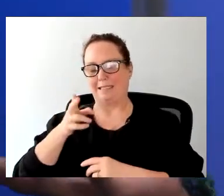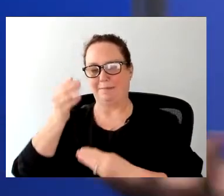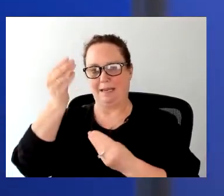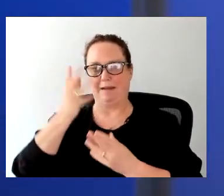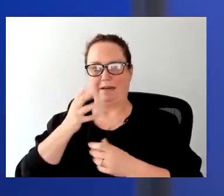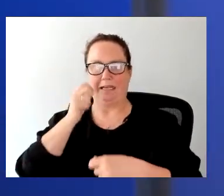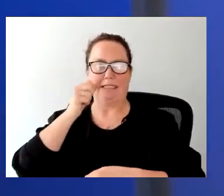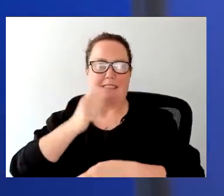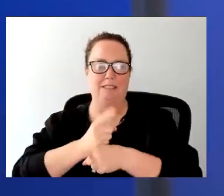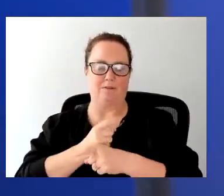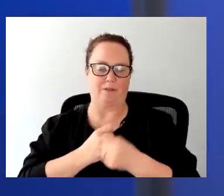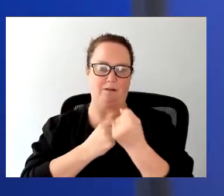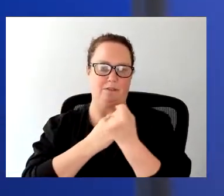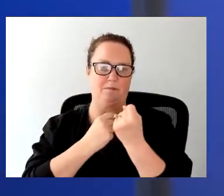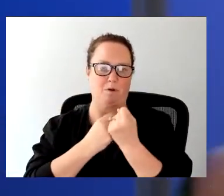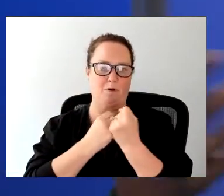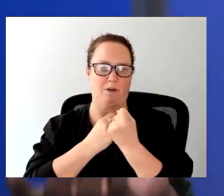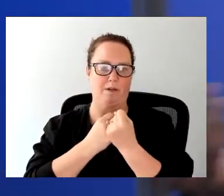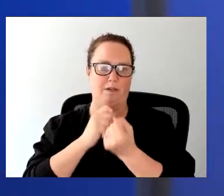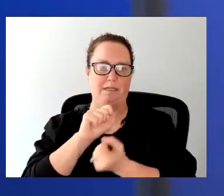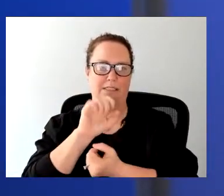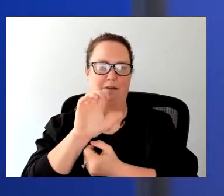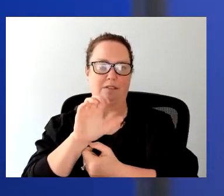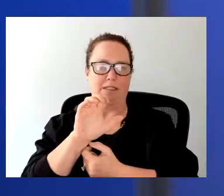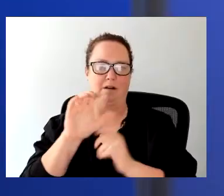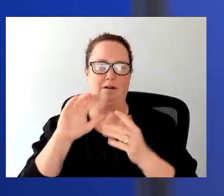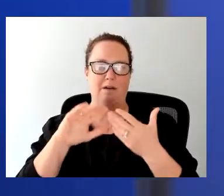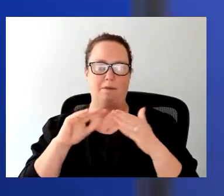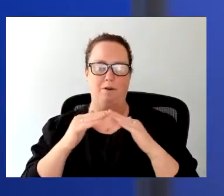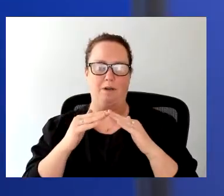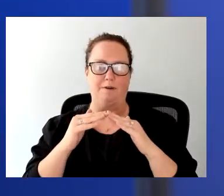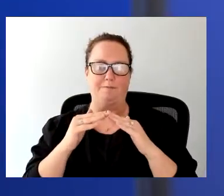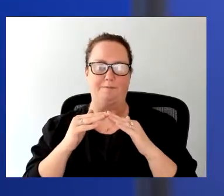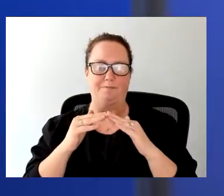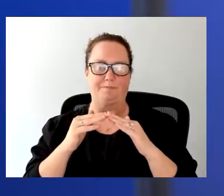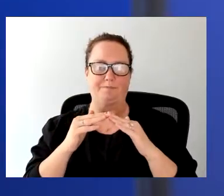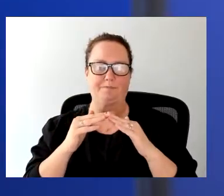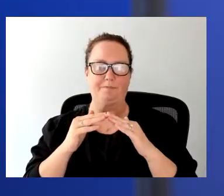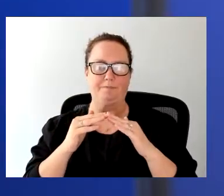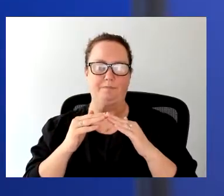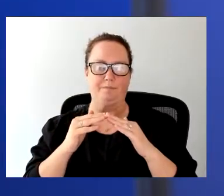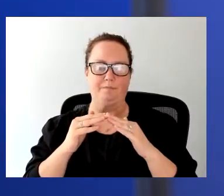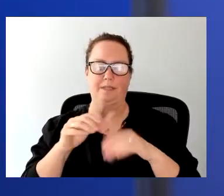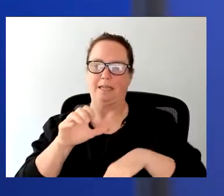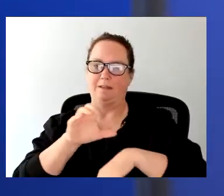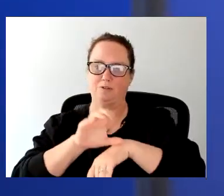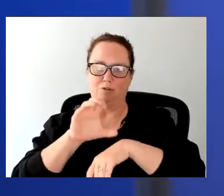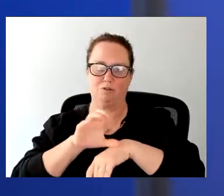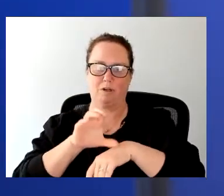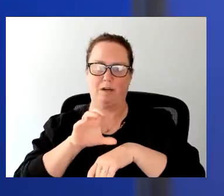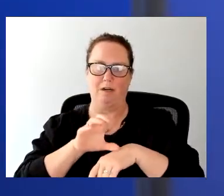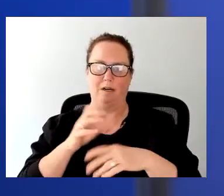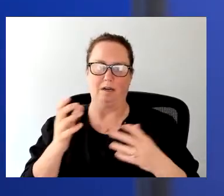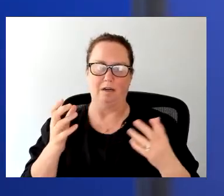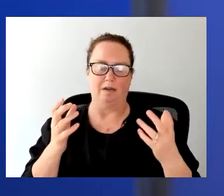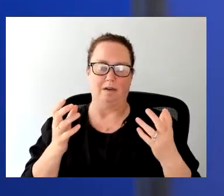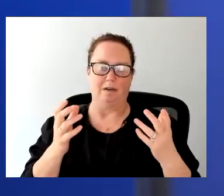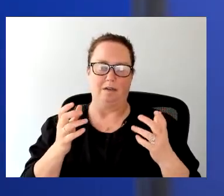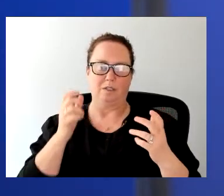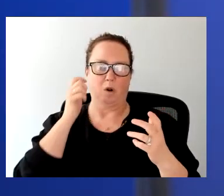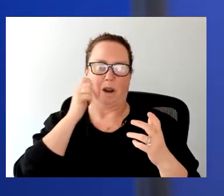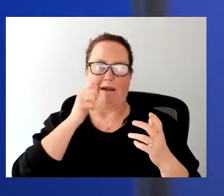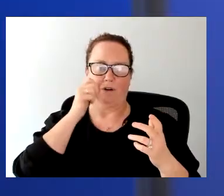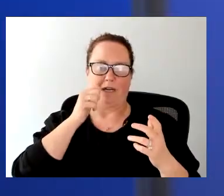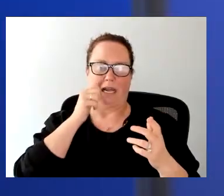so supporting in the sickle cell community as well as in this church. And I've been so blessed with them because every day they call and check on